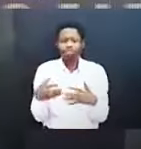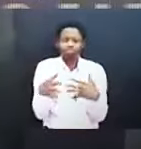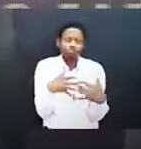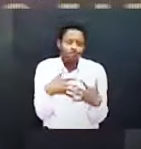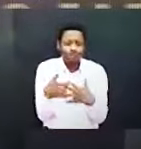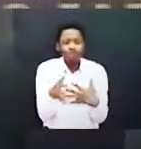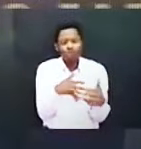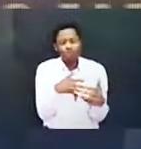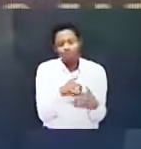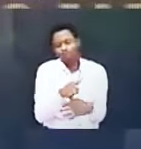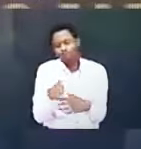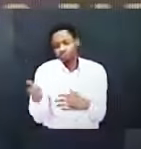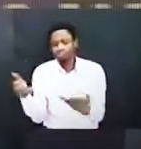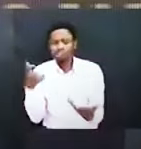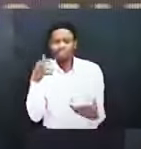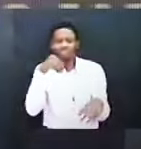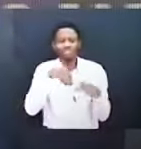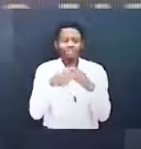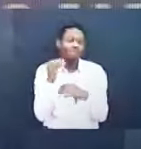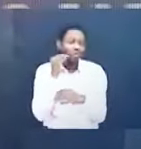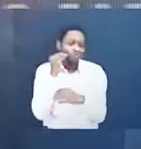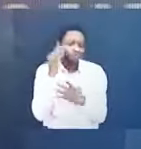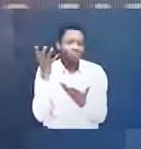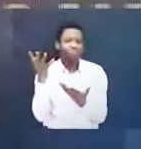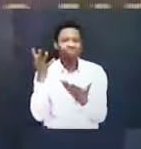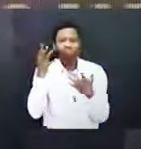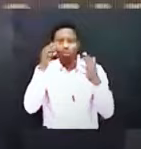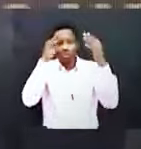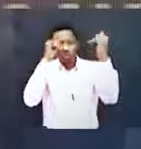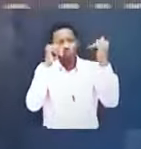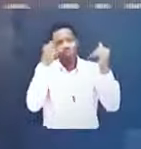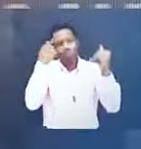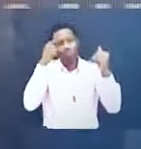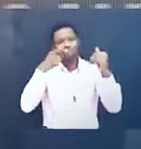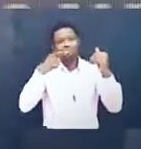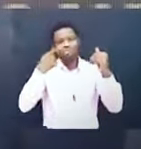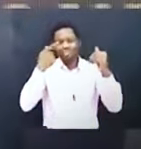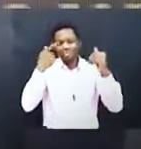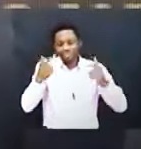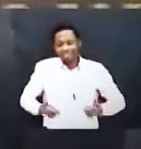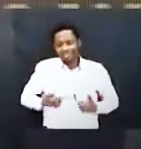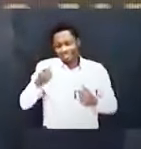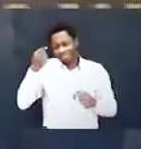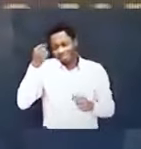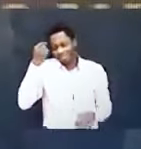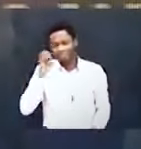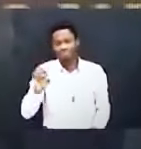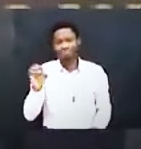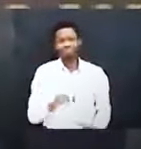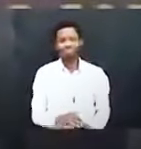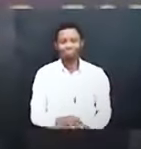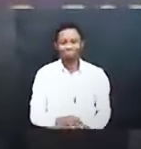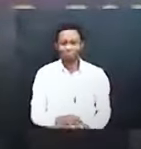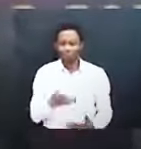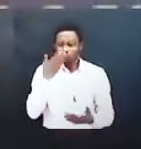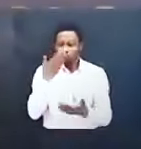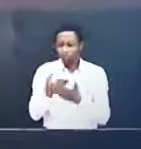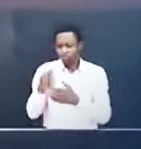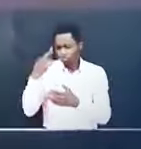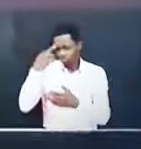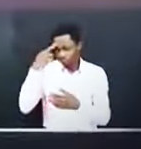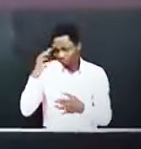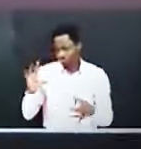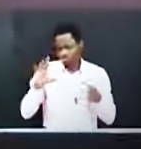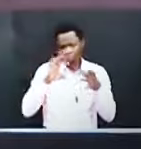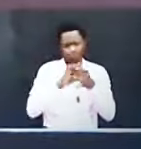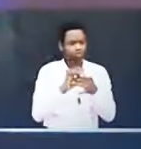the hopes of eternal life. What a reason to get involved in marriage. I'm going to help my